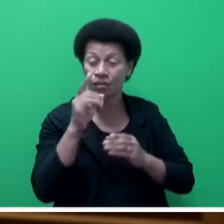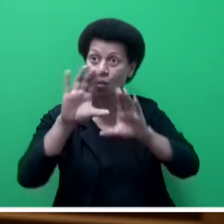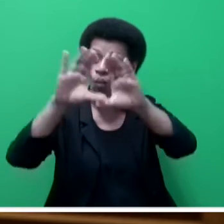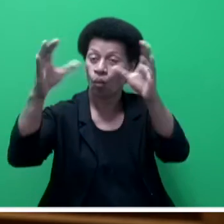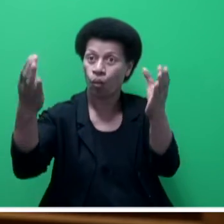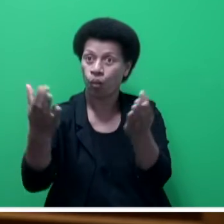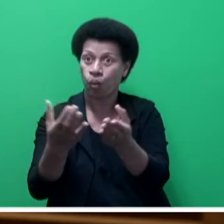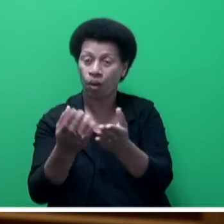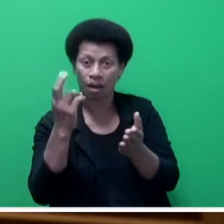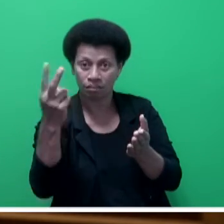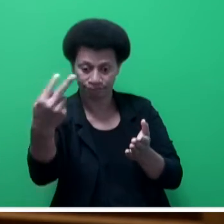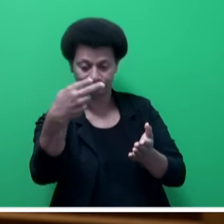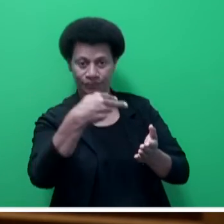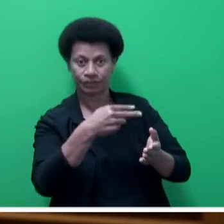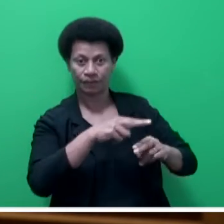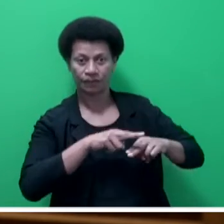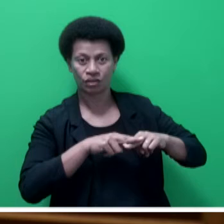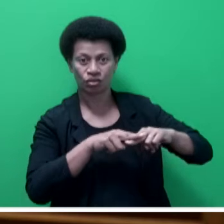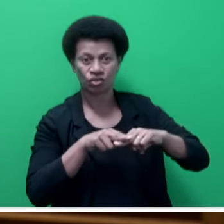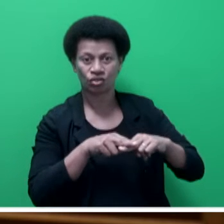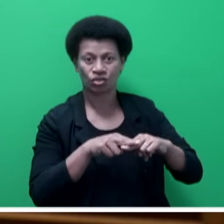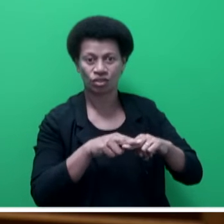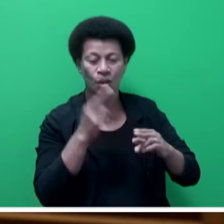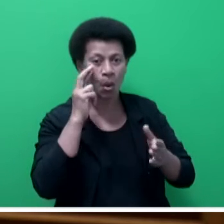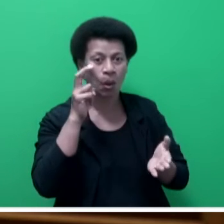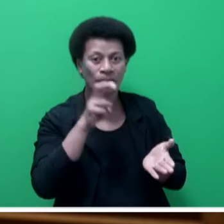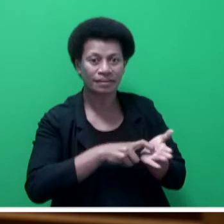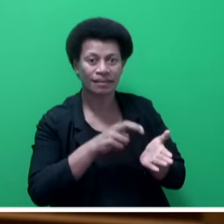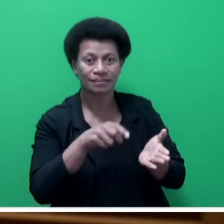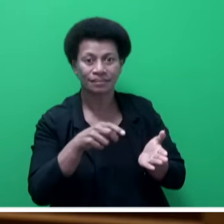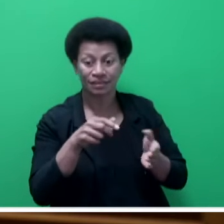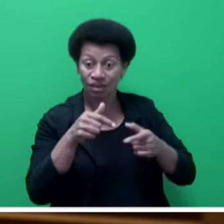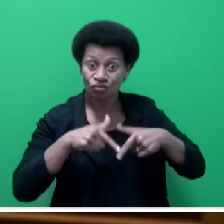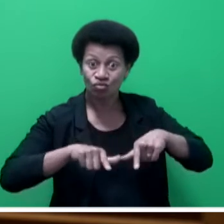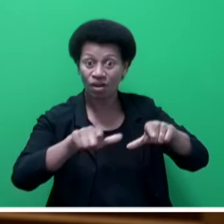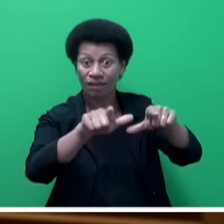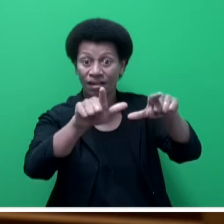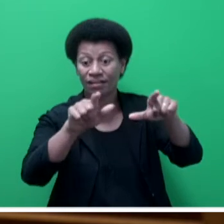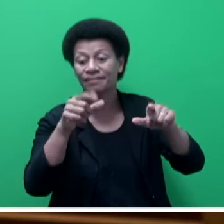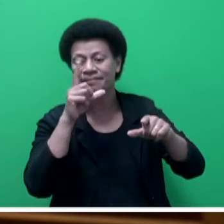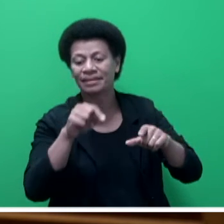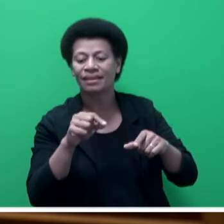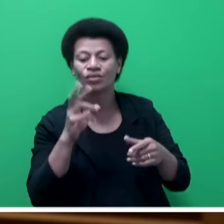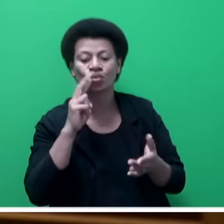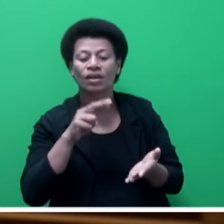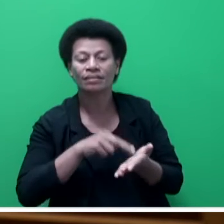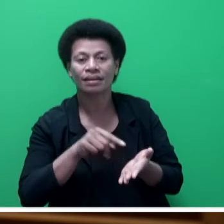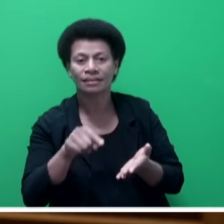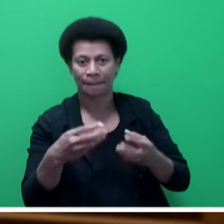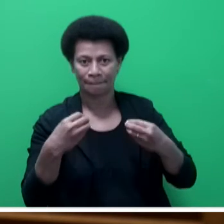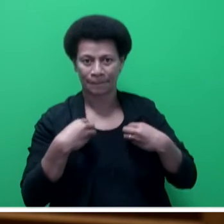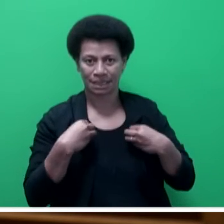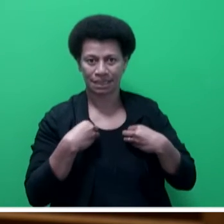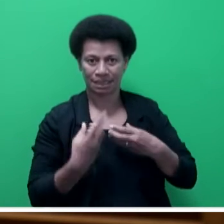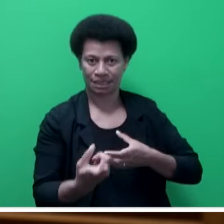Travel and Tourism Council. With this recognition, travelers can recognize destinations and businesses that are adopting health